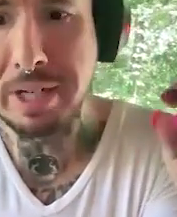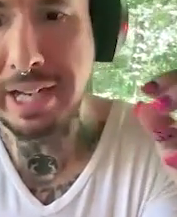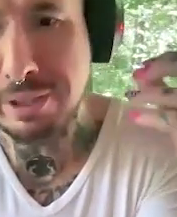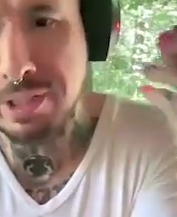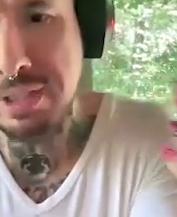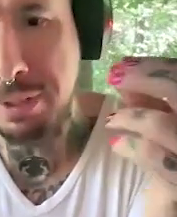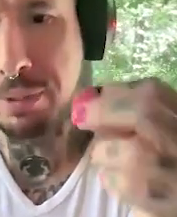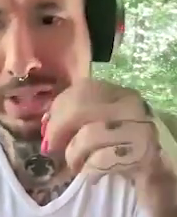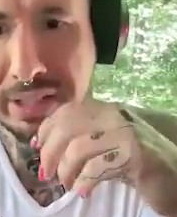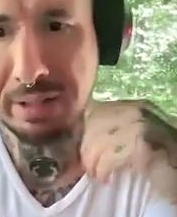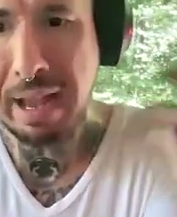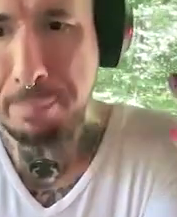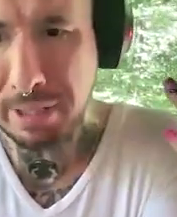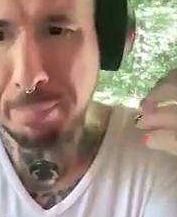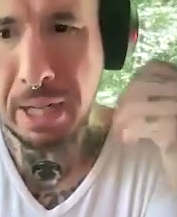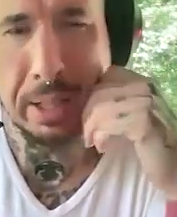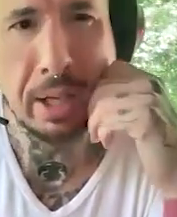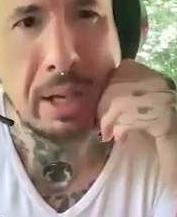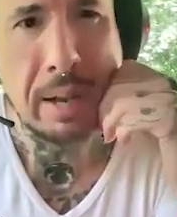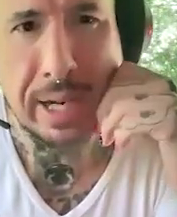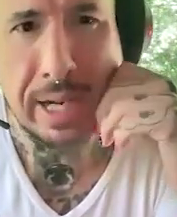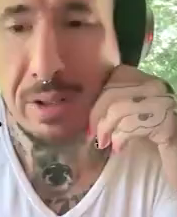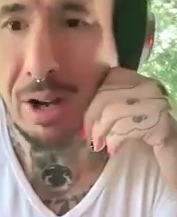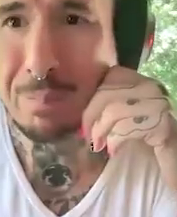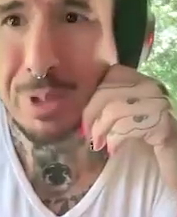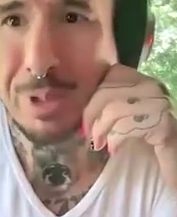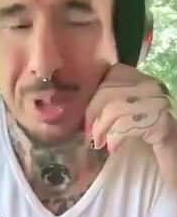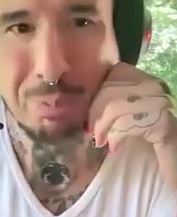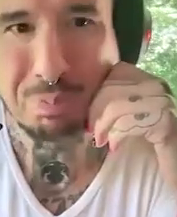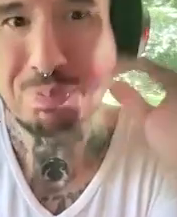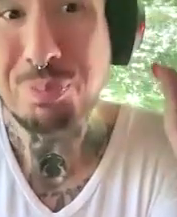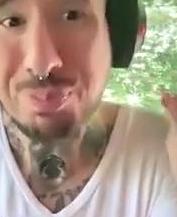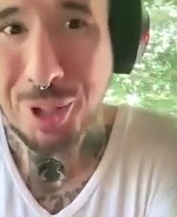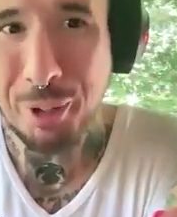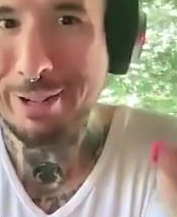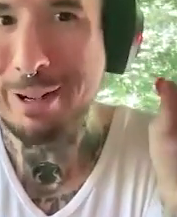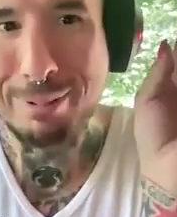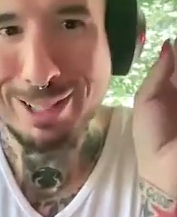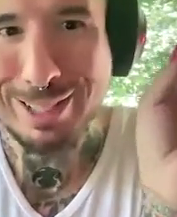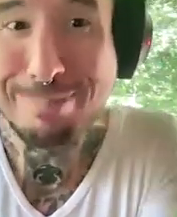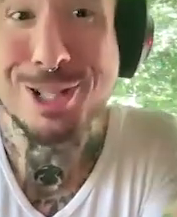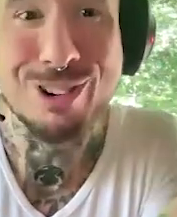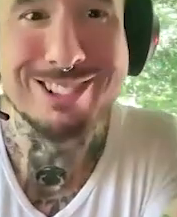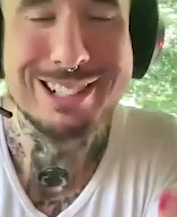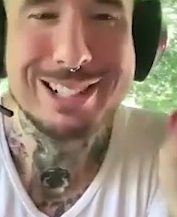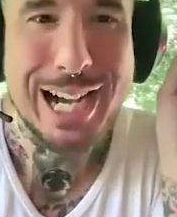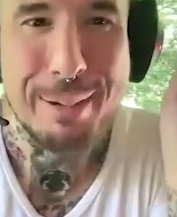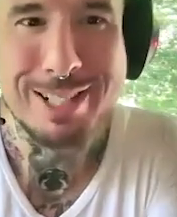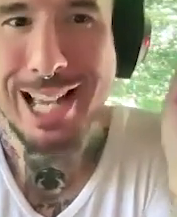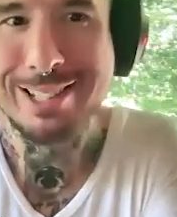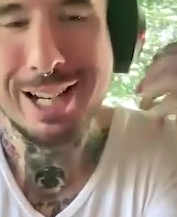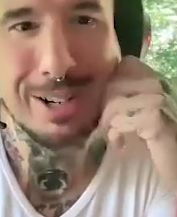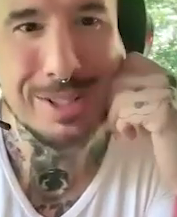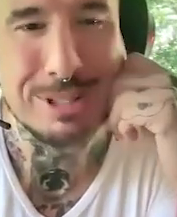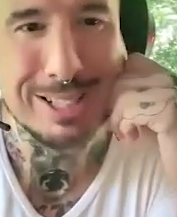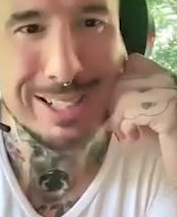my story and sort of some of those things that I picked up on and that I saw. So, all right, I'm going to keep it short. I'm